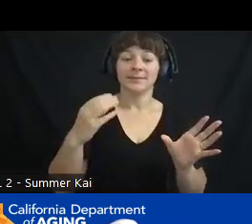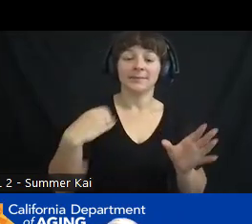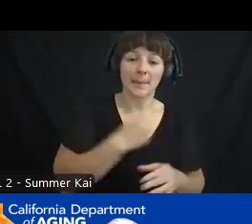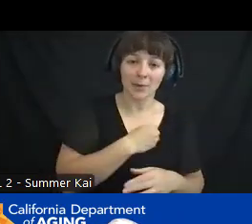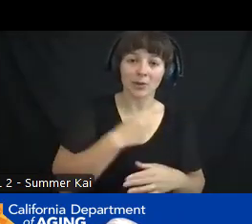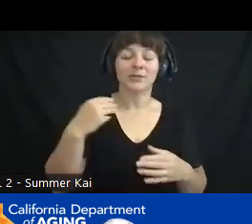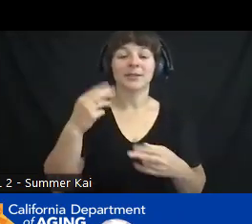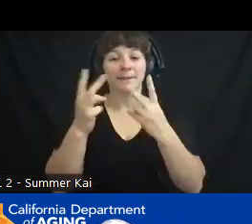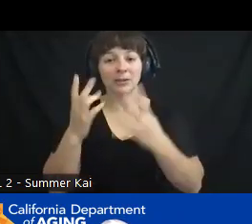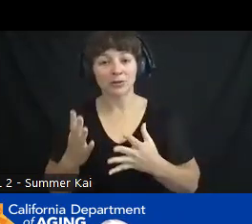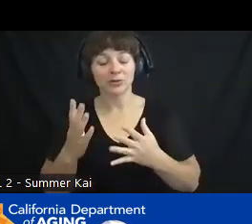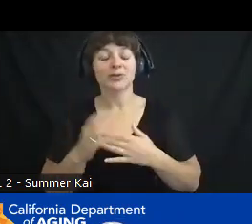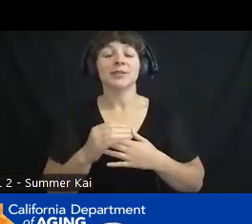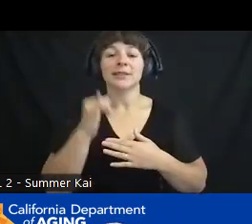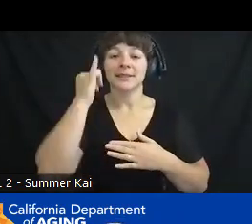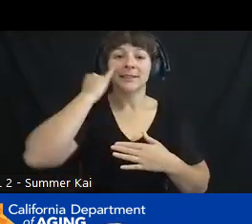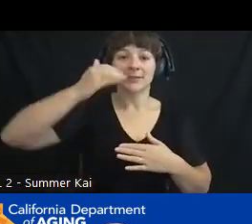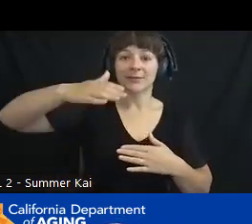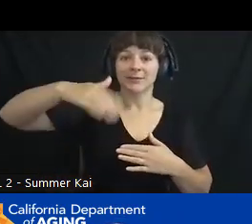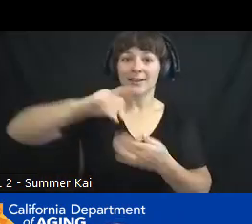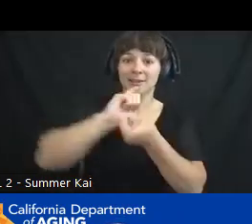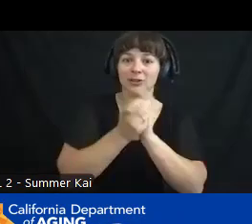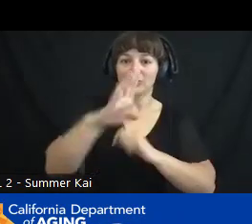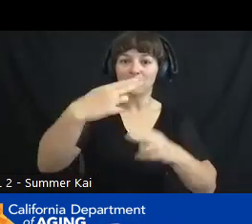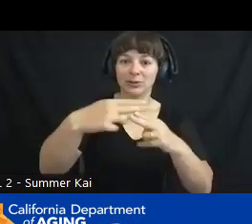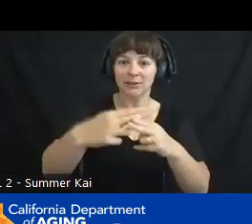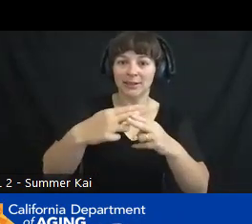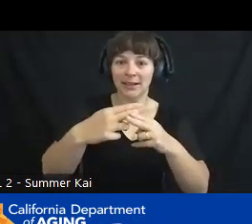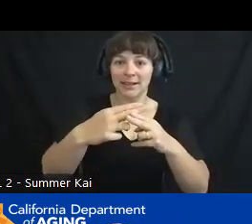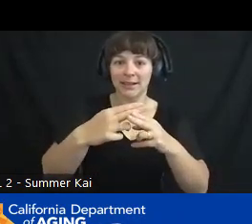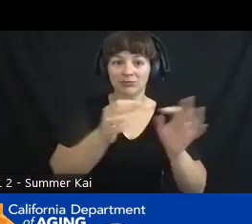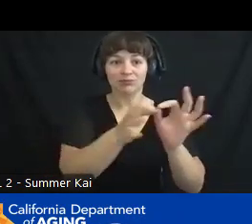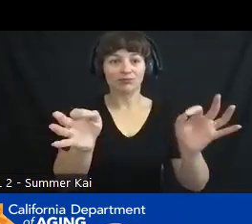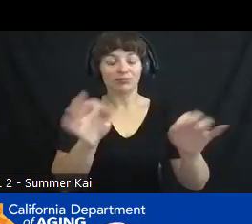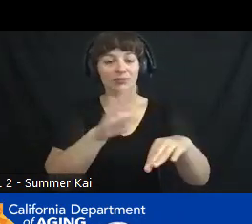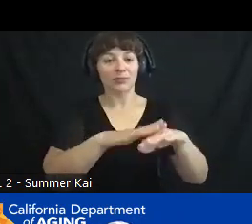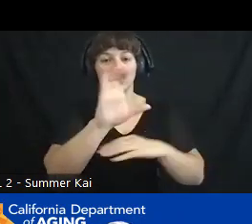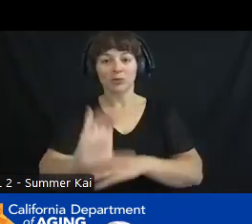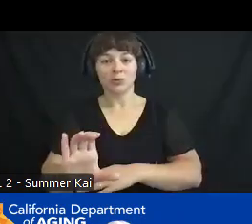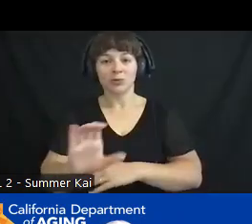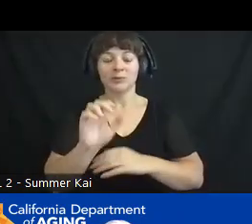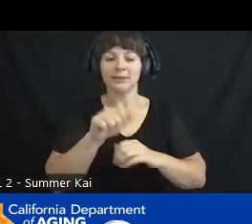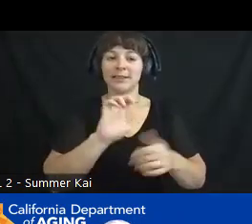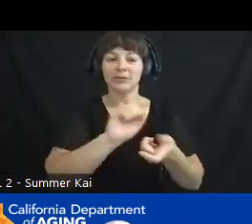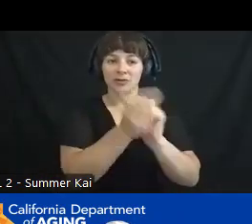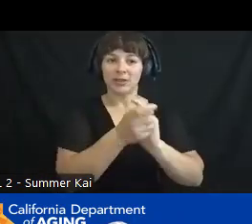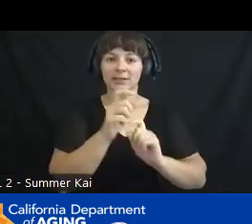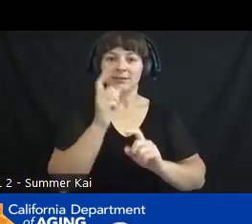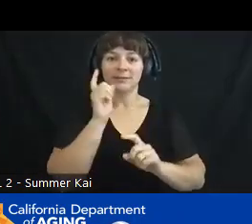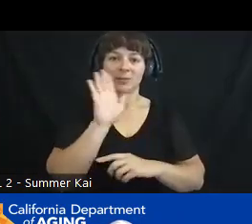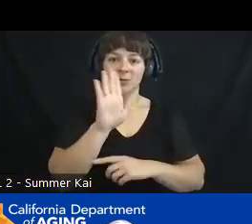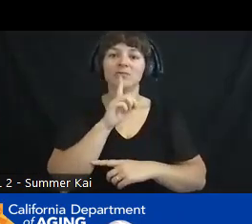panelist side, if you've yet to do so, please update your name display in Zoom by right-clicking in the upper right